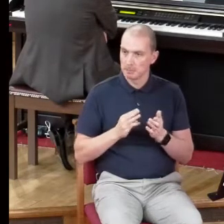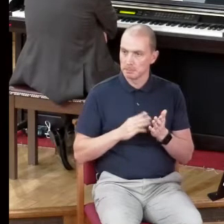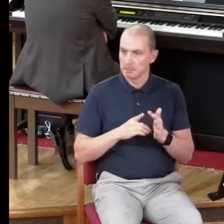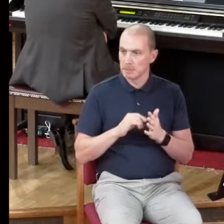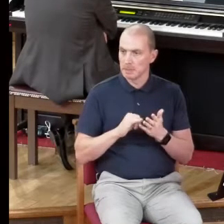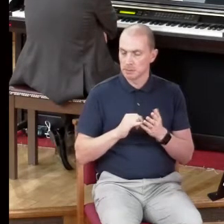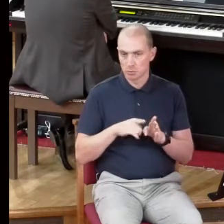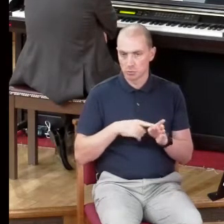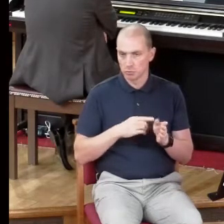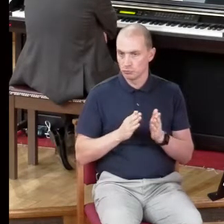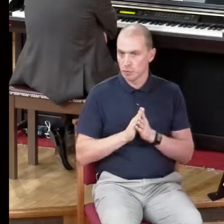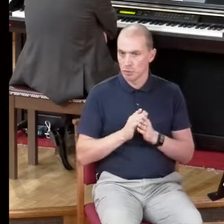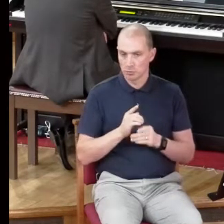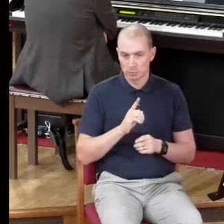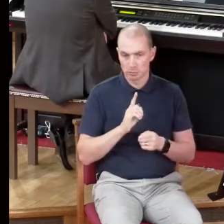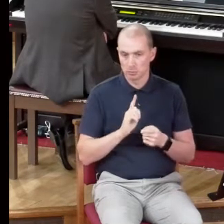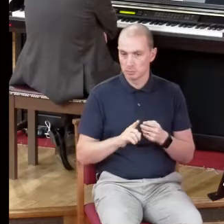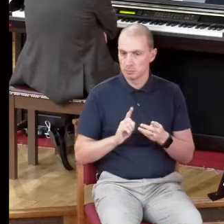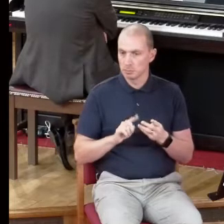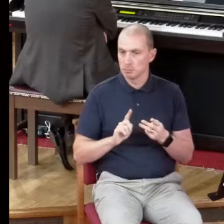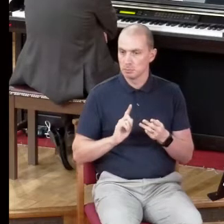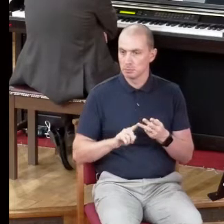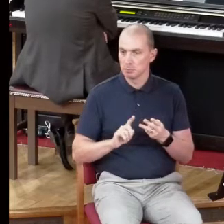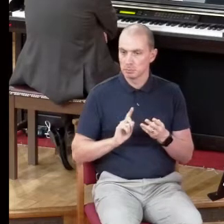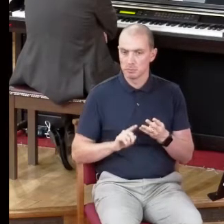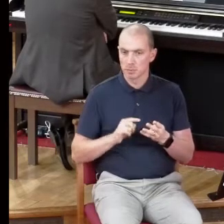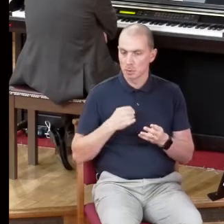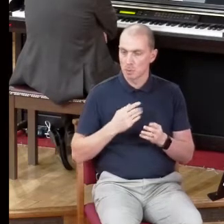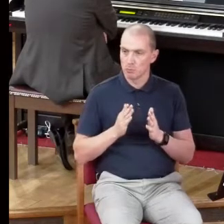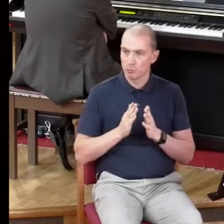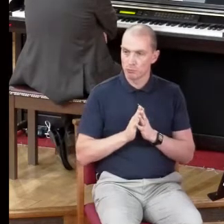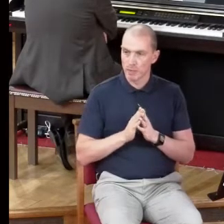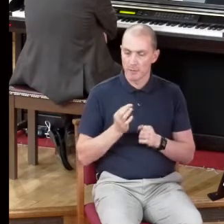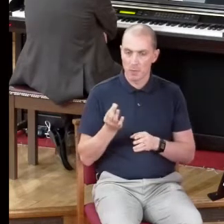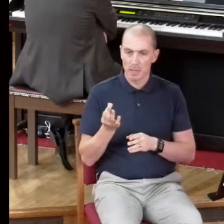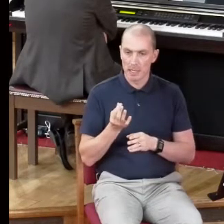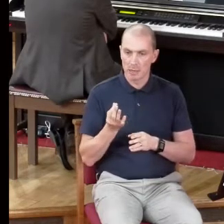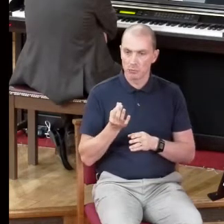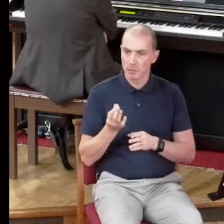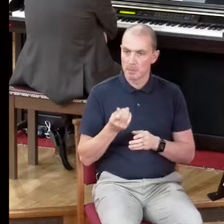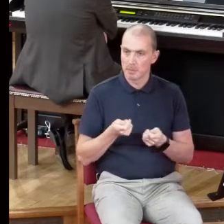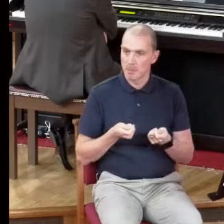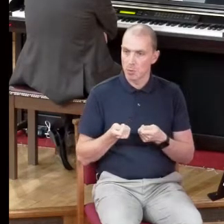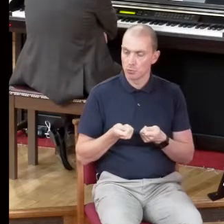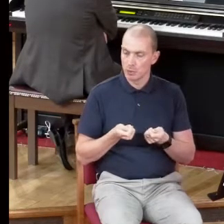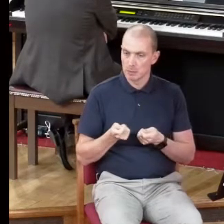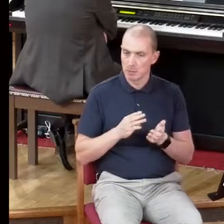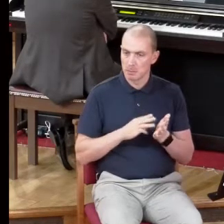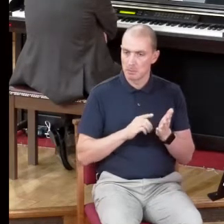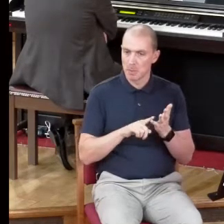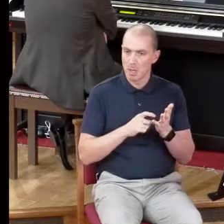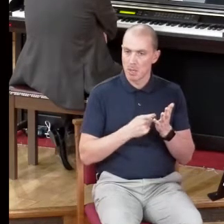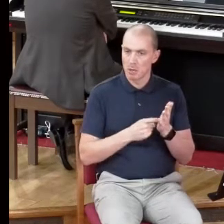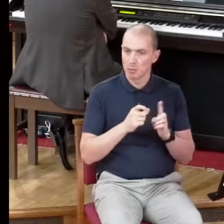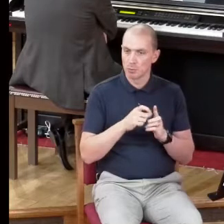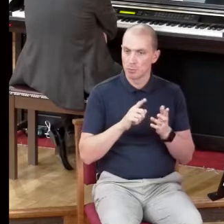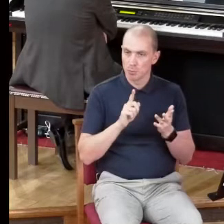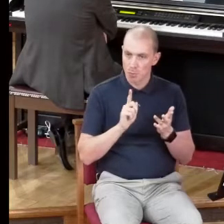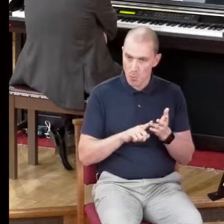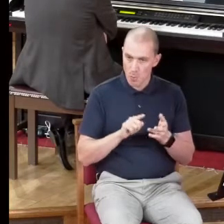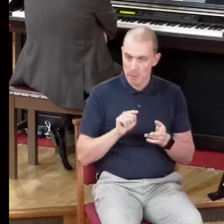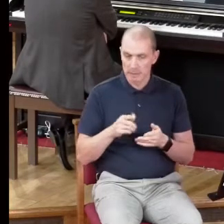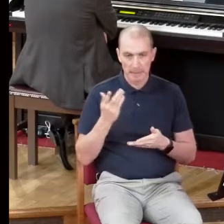Lord, we pray for interim moderator Murdo. I pray, Lord, for your hand upon him in his busy life, in his two